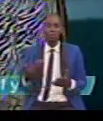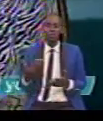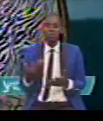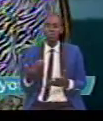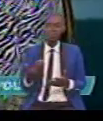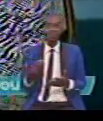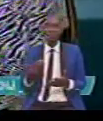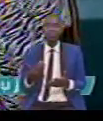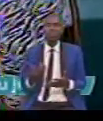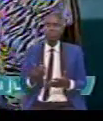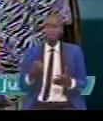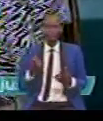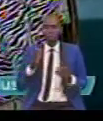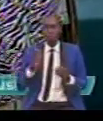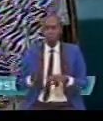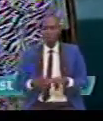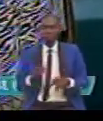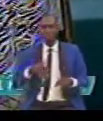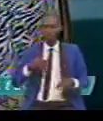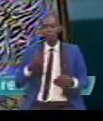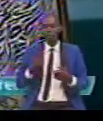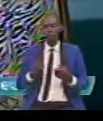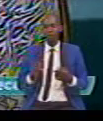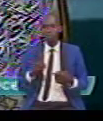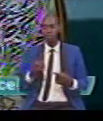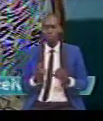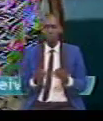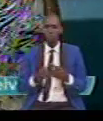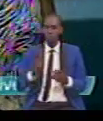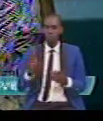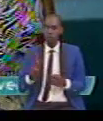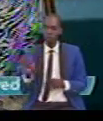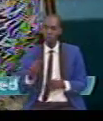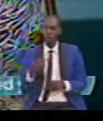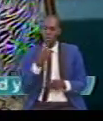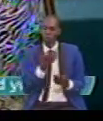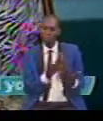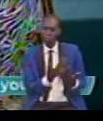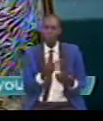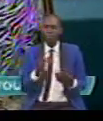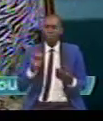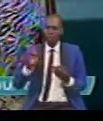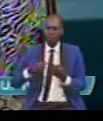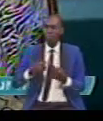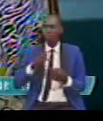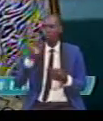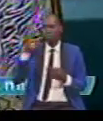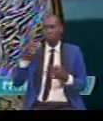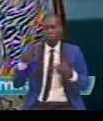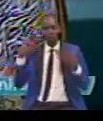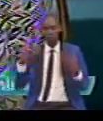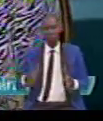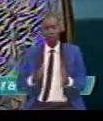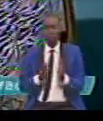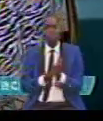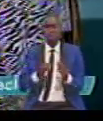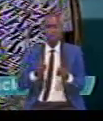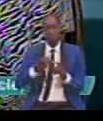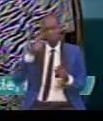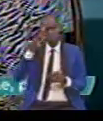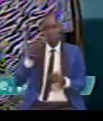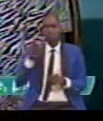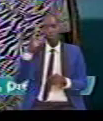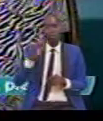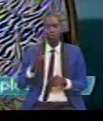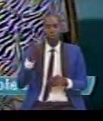he had pressure to go to the toilet, but I asked him to hold on until the pastor finished praying. So as the pastor was praying and